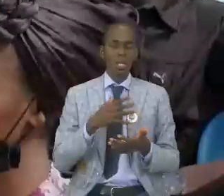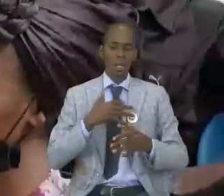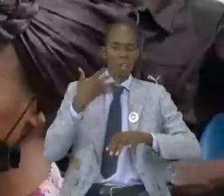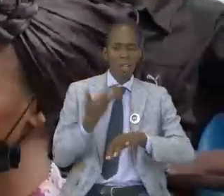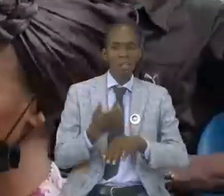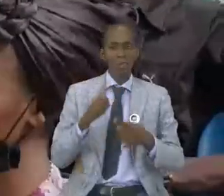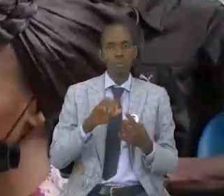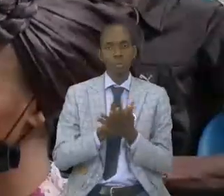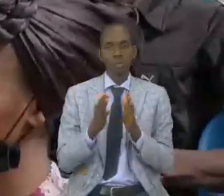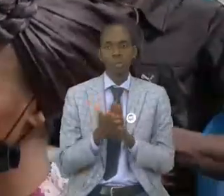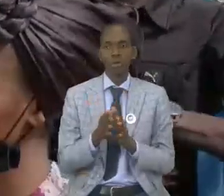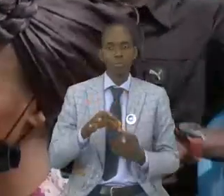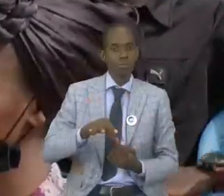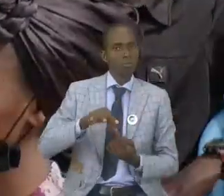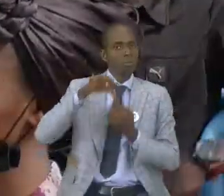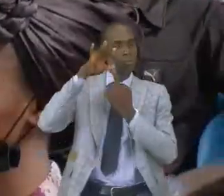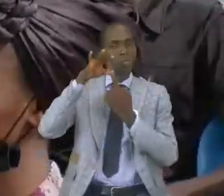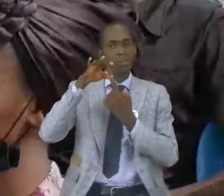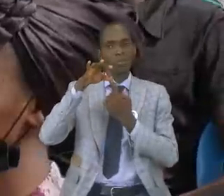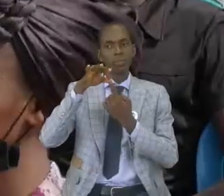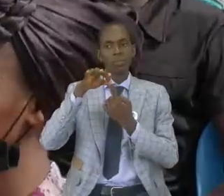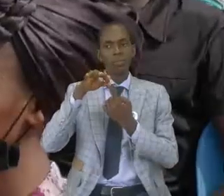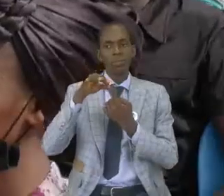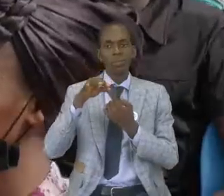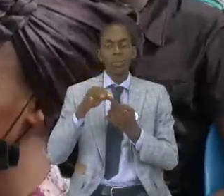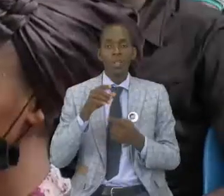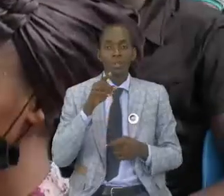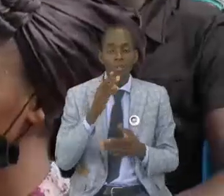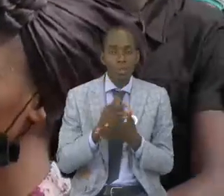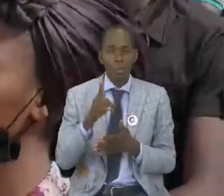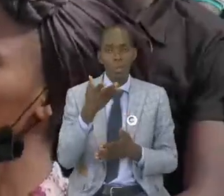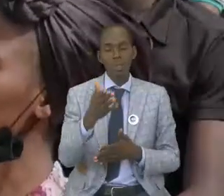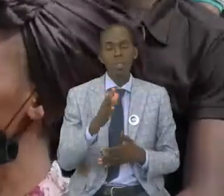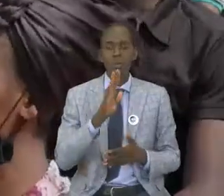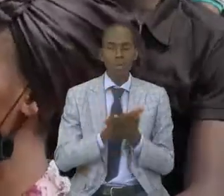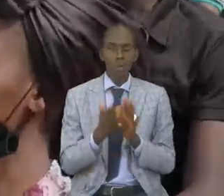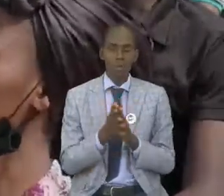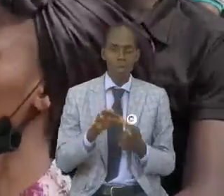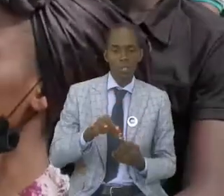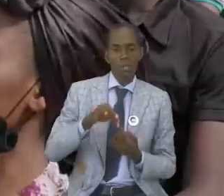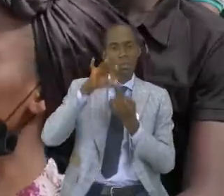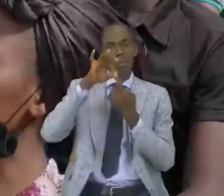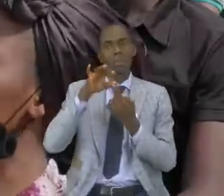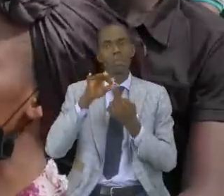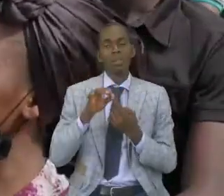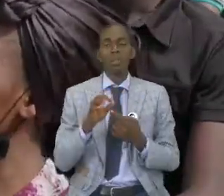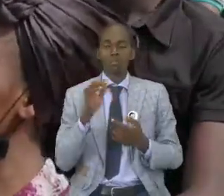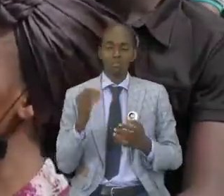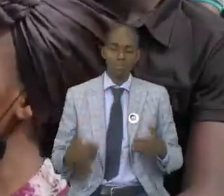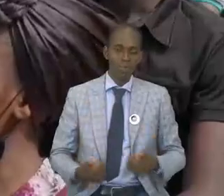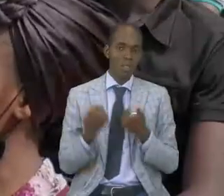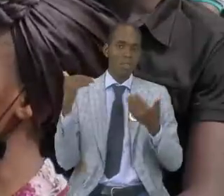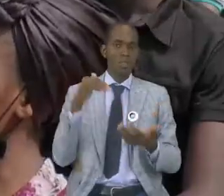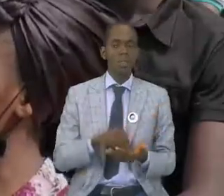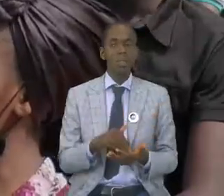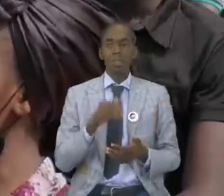exceptional. Exceptional. Somebody there, exceptional. Re-challenge, a new challenge